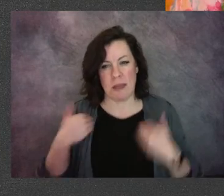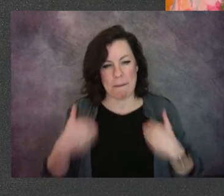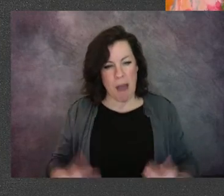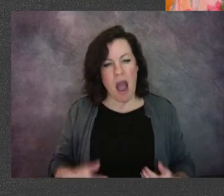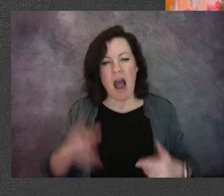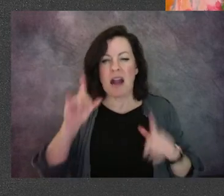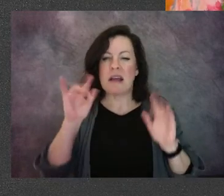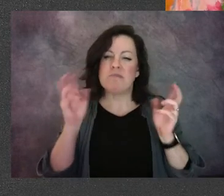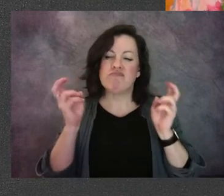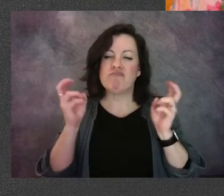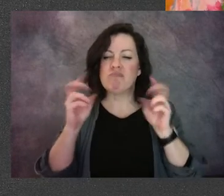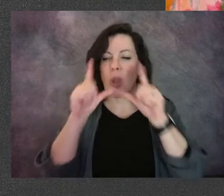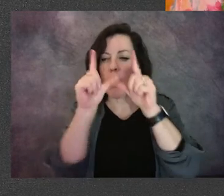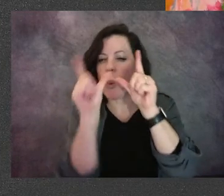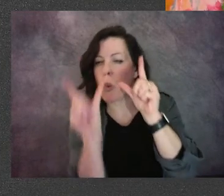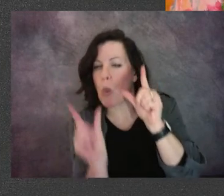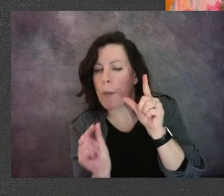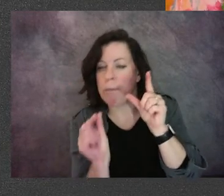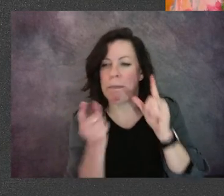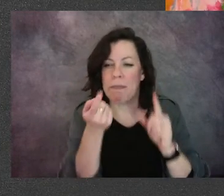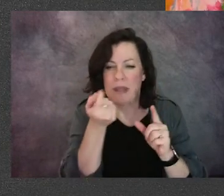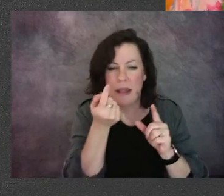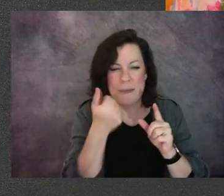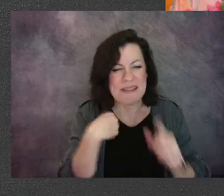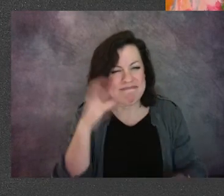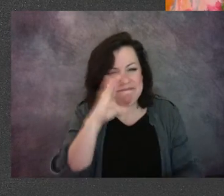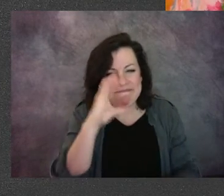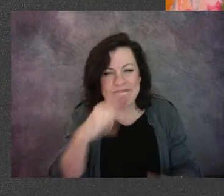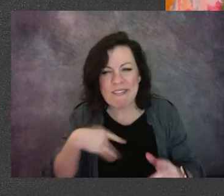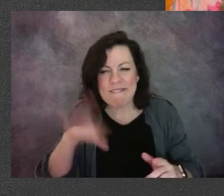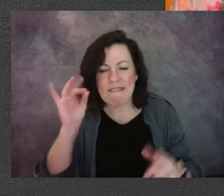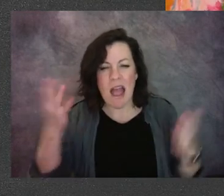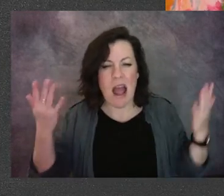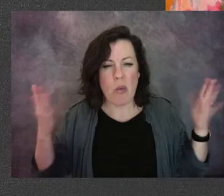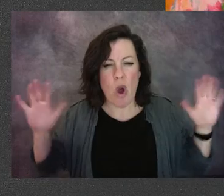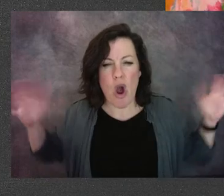the body. And I'm looking for some